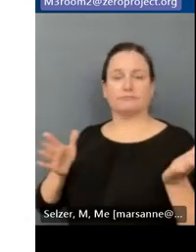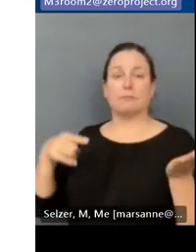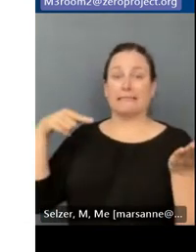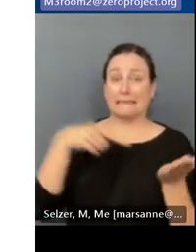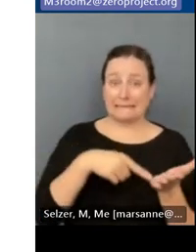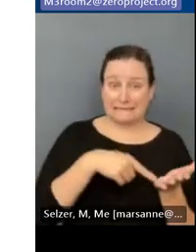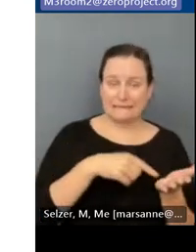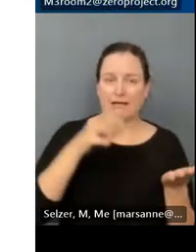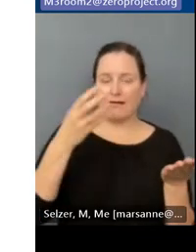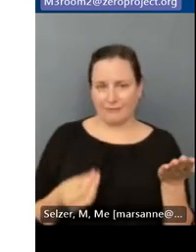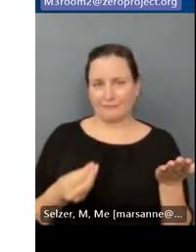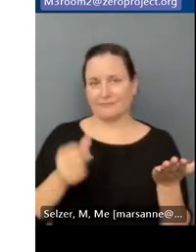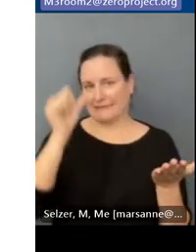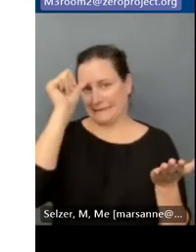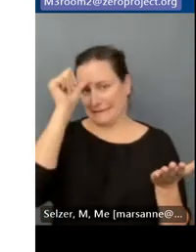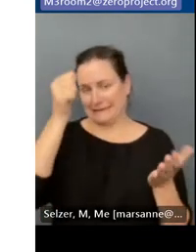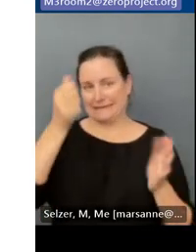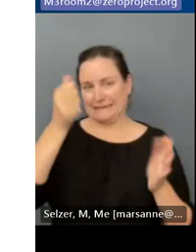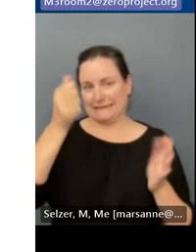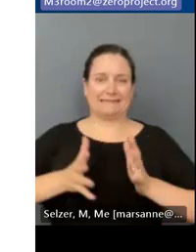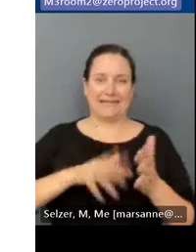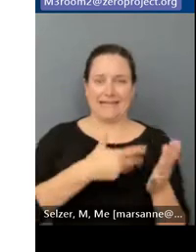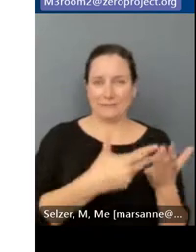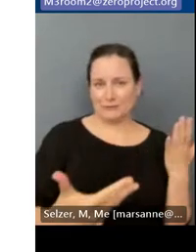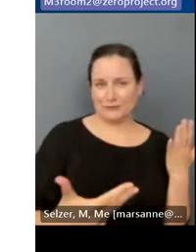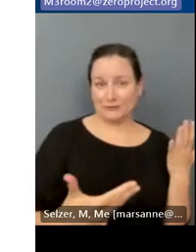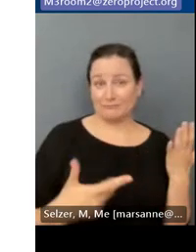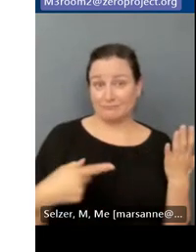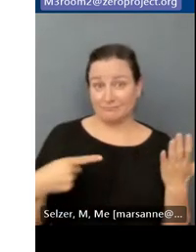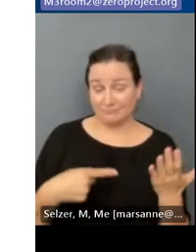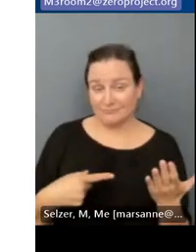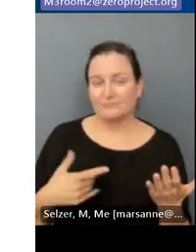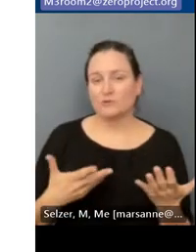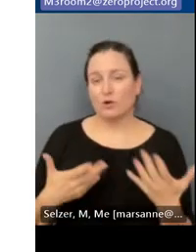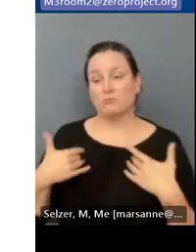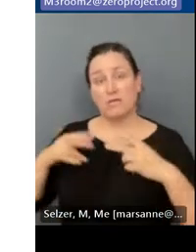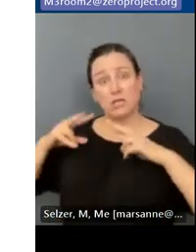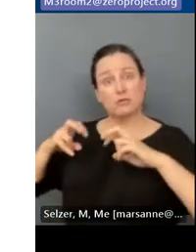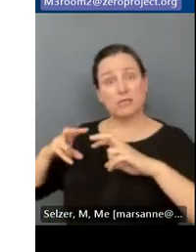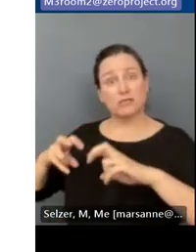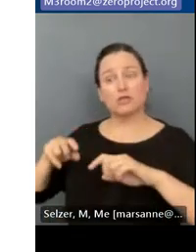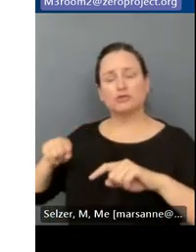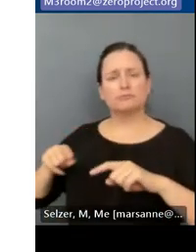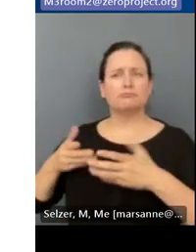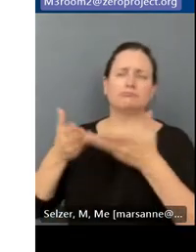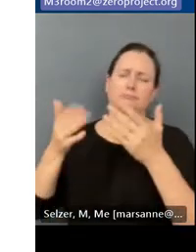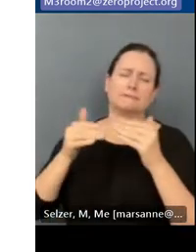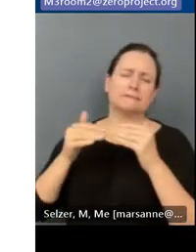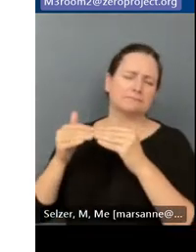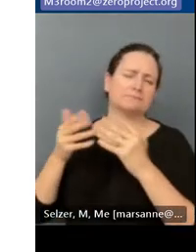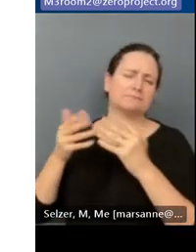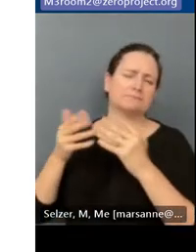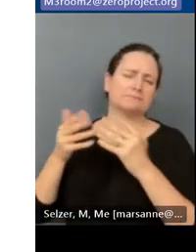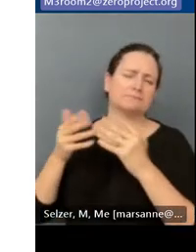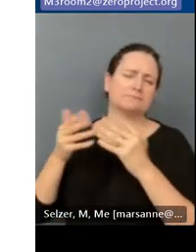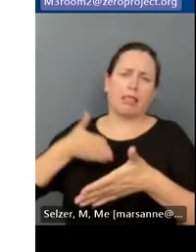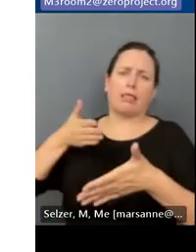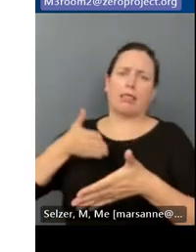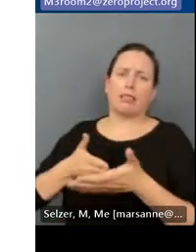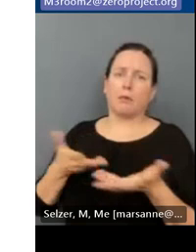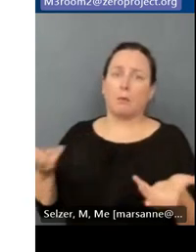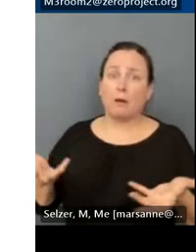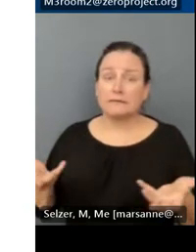Language. Just like any research project, we have faced challenges. The first and the biggest was lack of signs